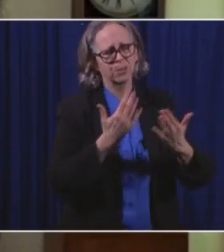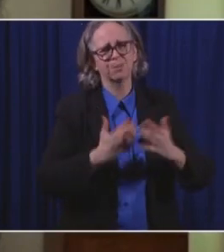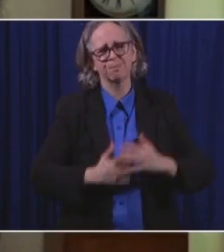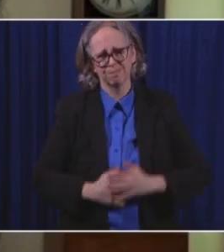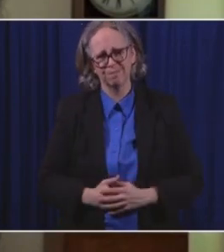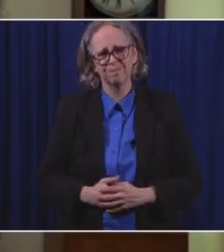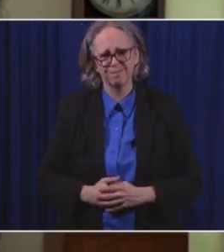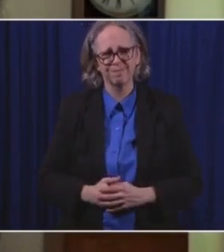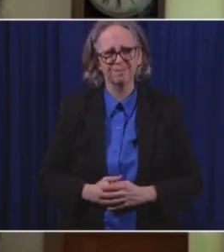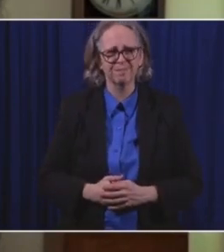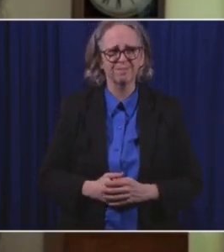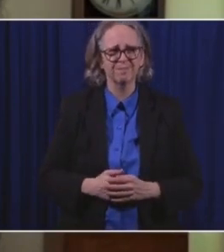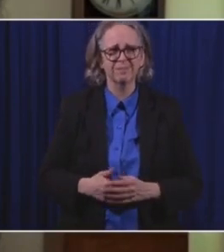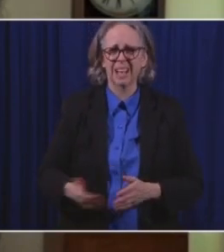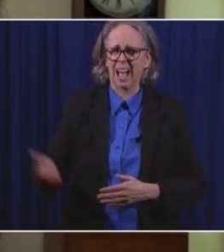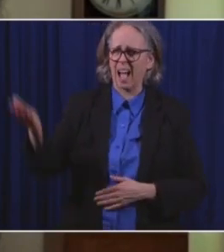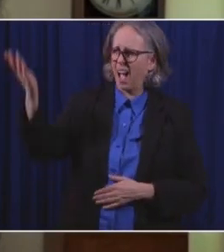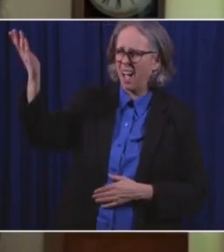will be posted.